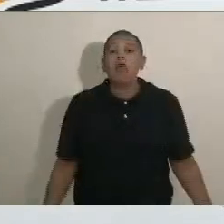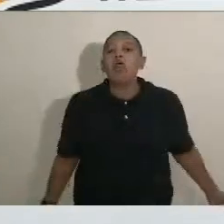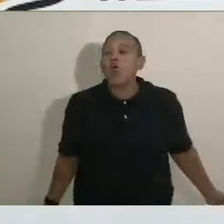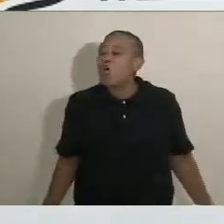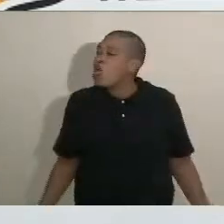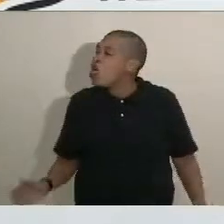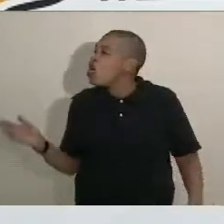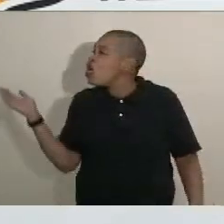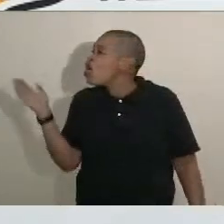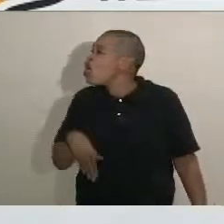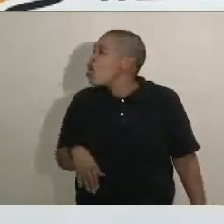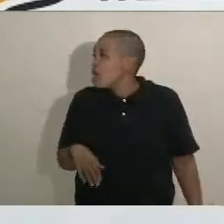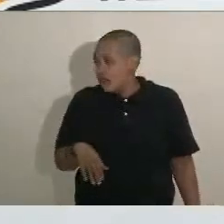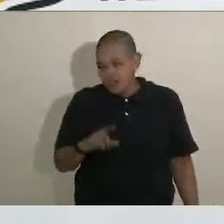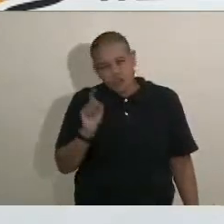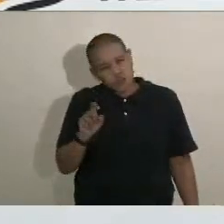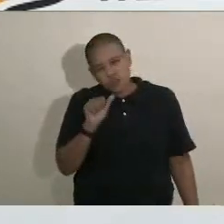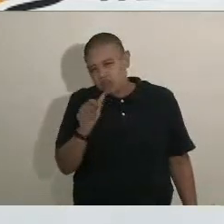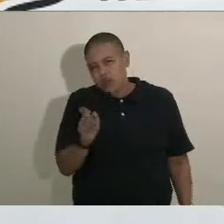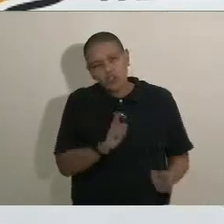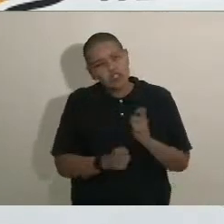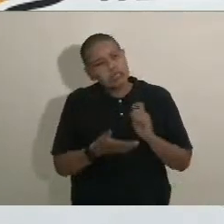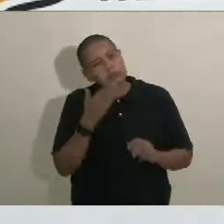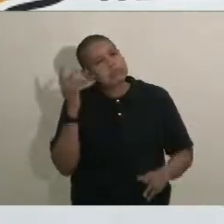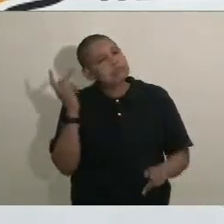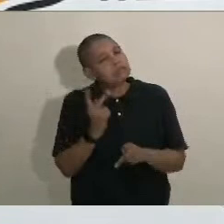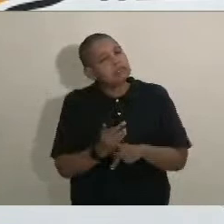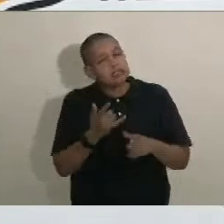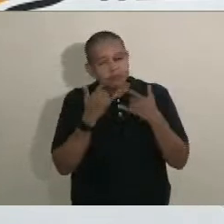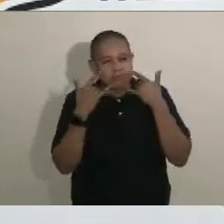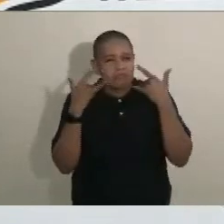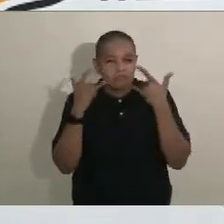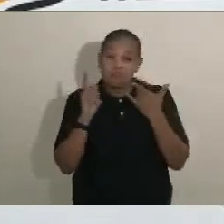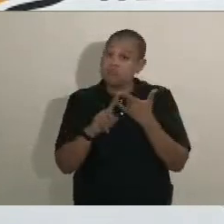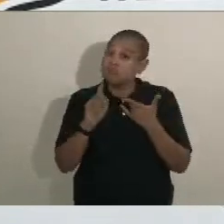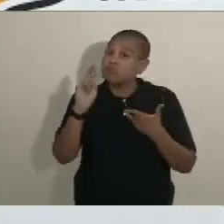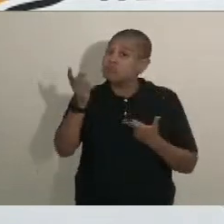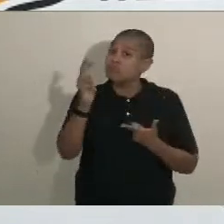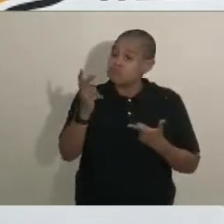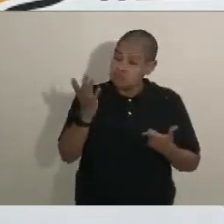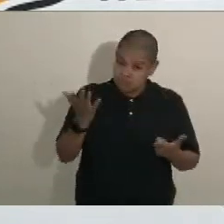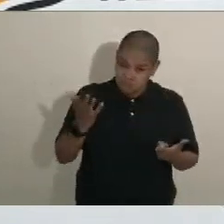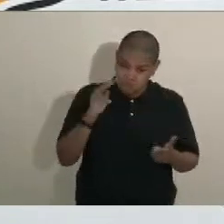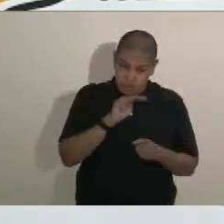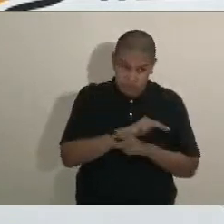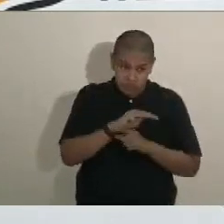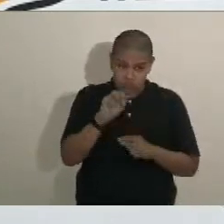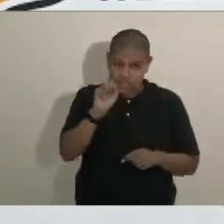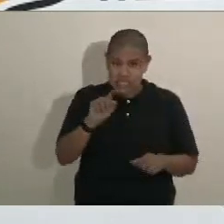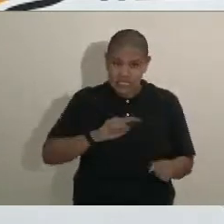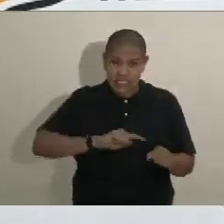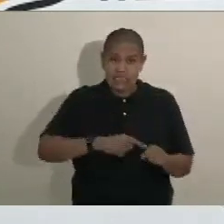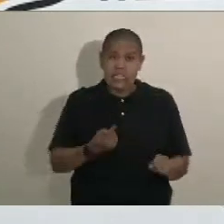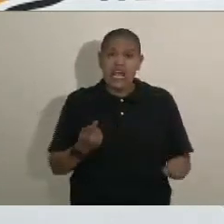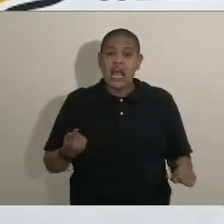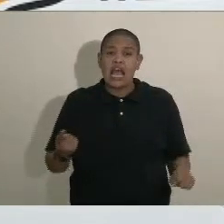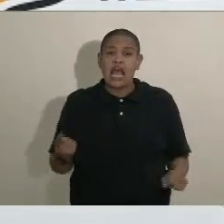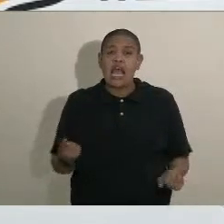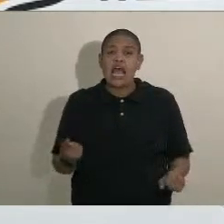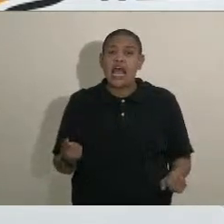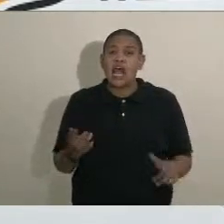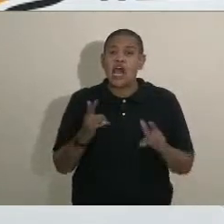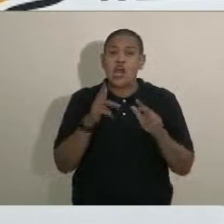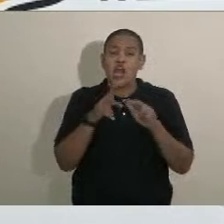That's one. Two, is the Ministry of the view that it needs to start